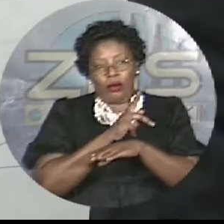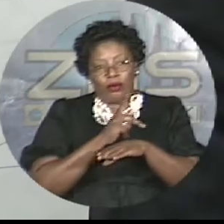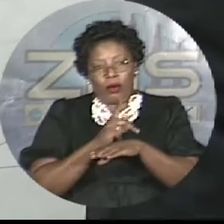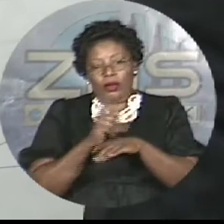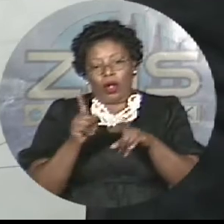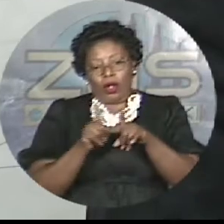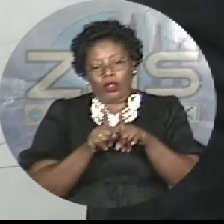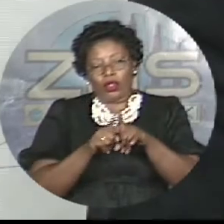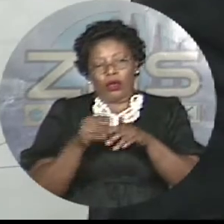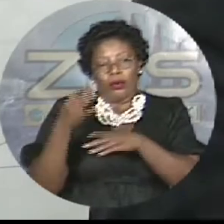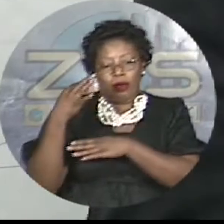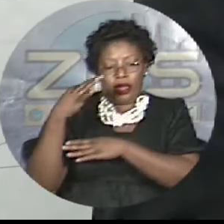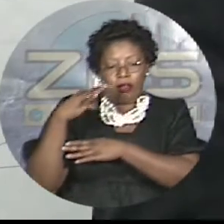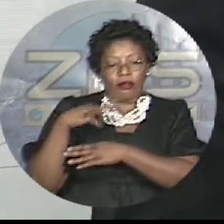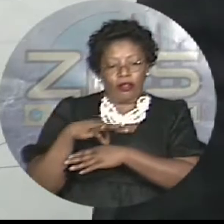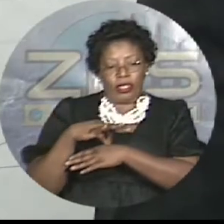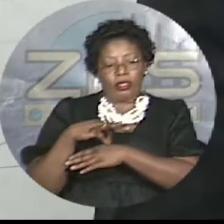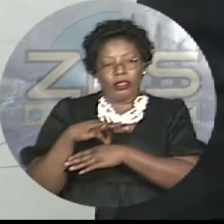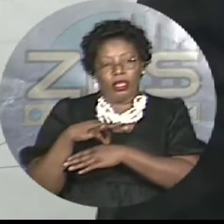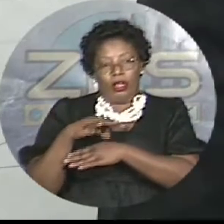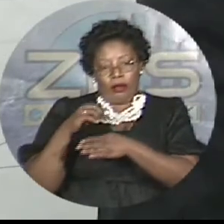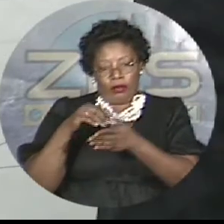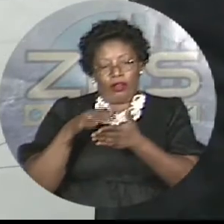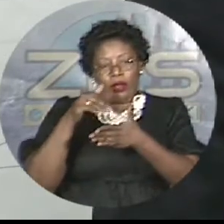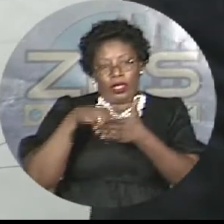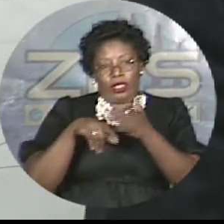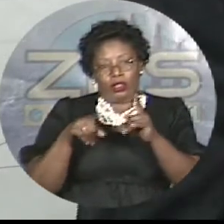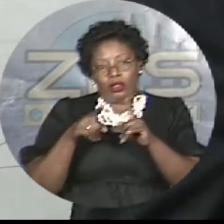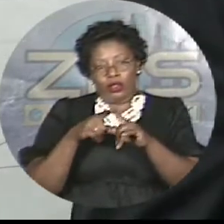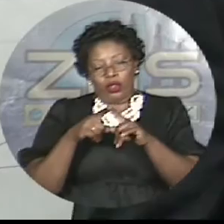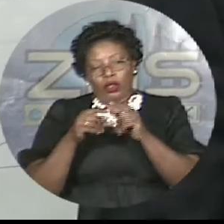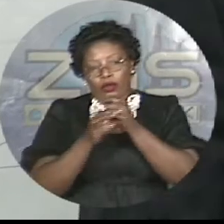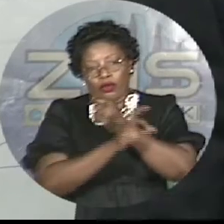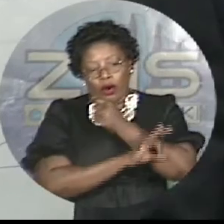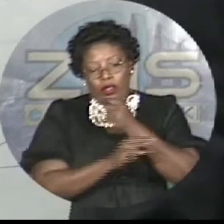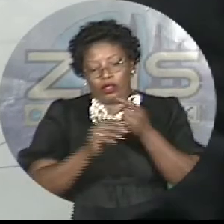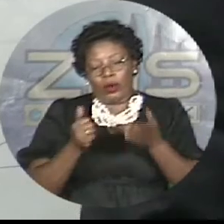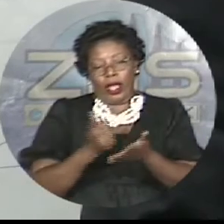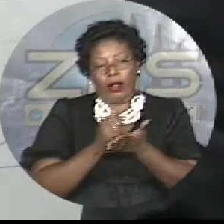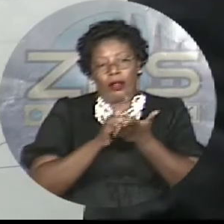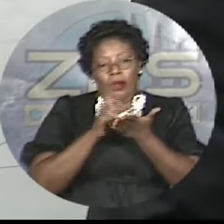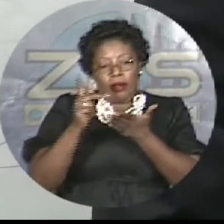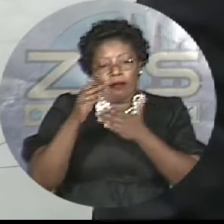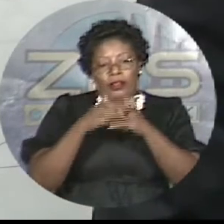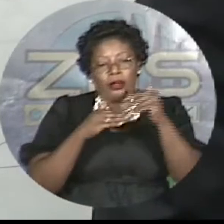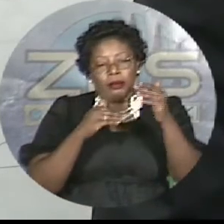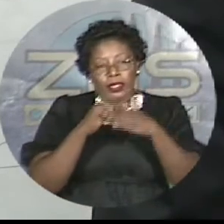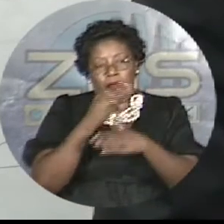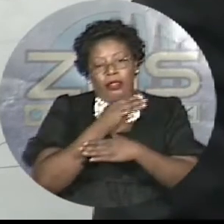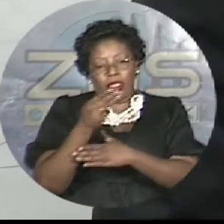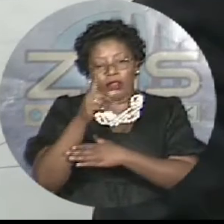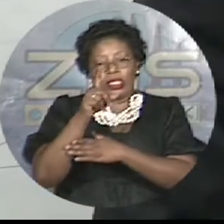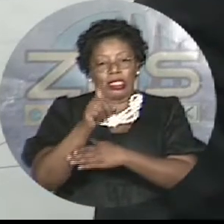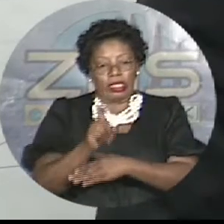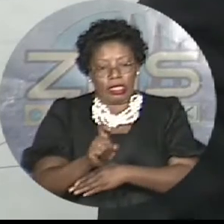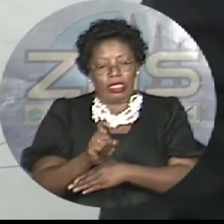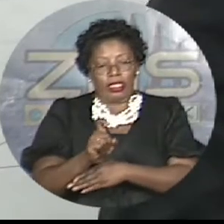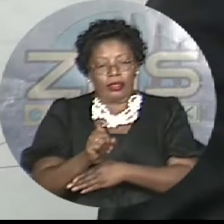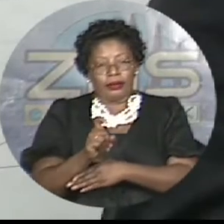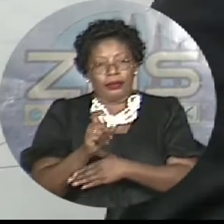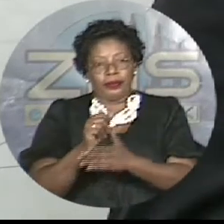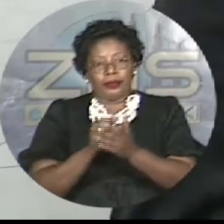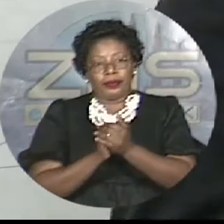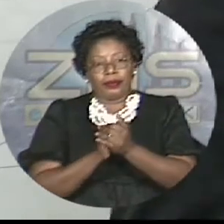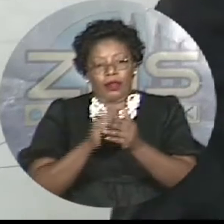also benefit from significant inflows of foreign exchange to help pay for the building materials needed for the repairs.